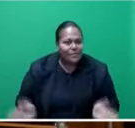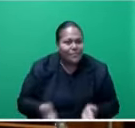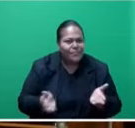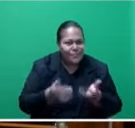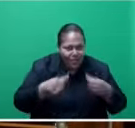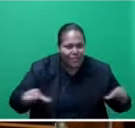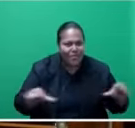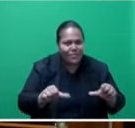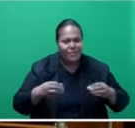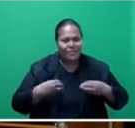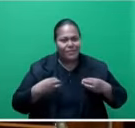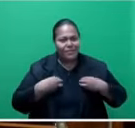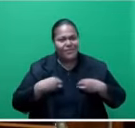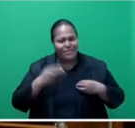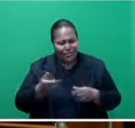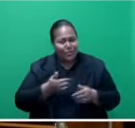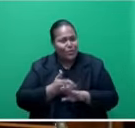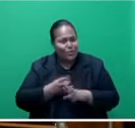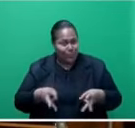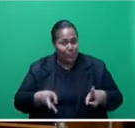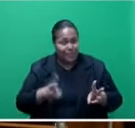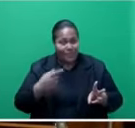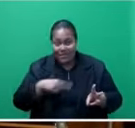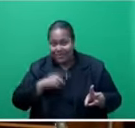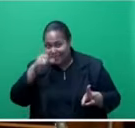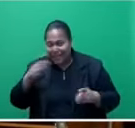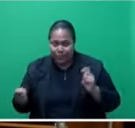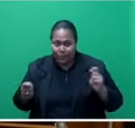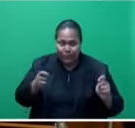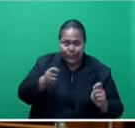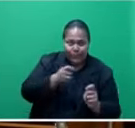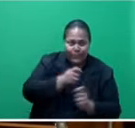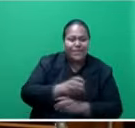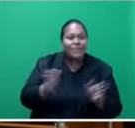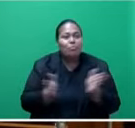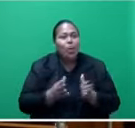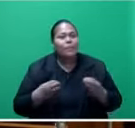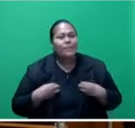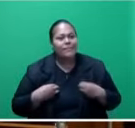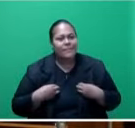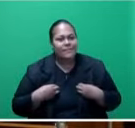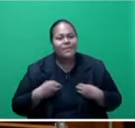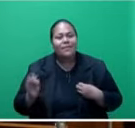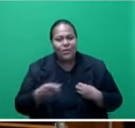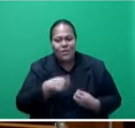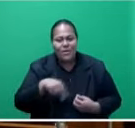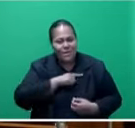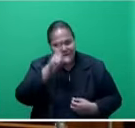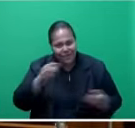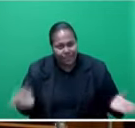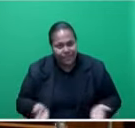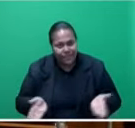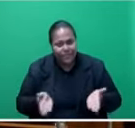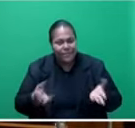these are new and innovative ways to continue to evolve, and MSMEs need to take stock and be ready for business when we actually